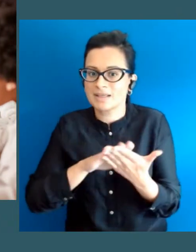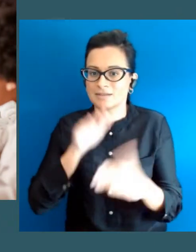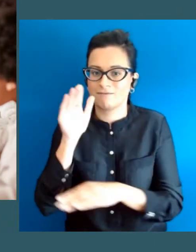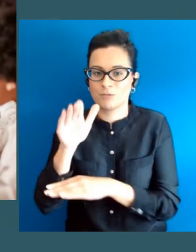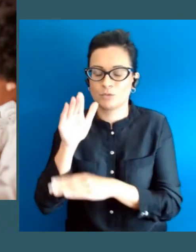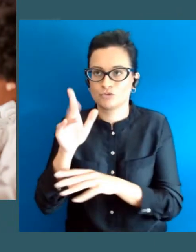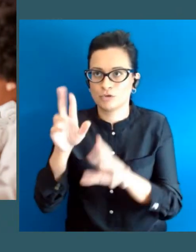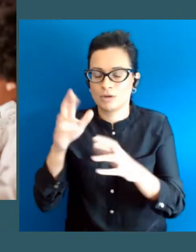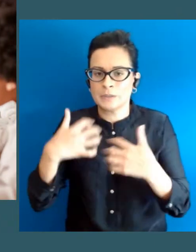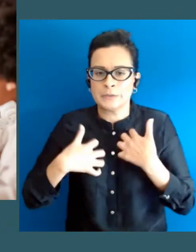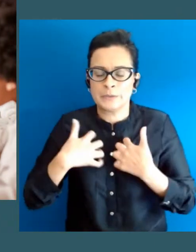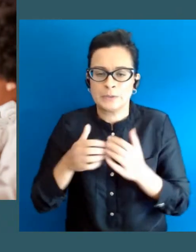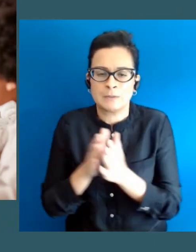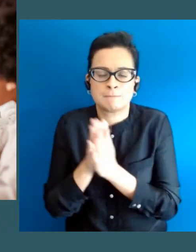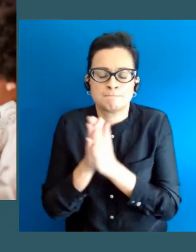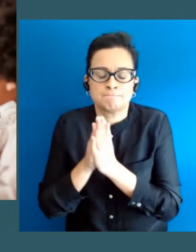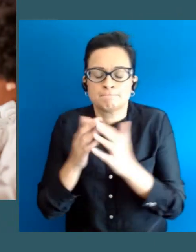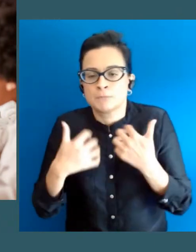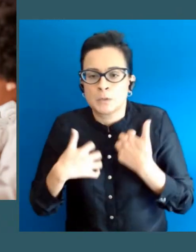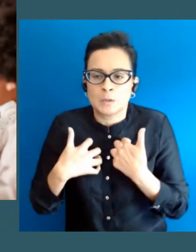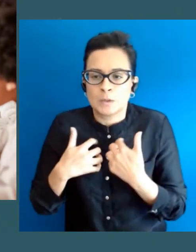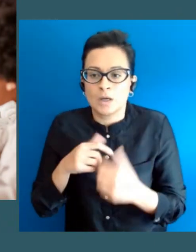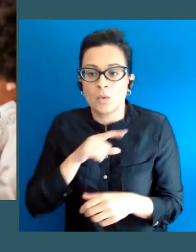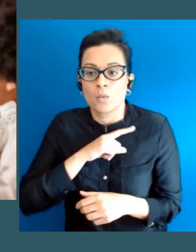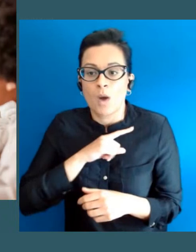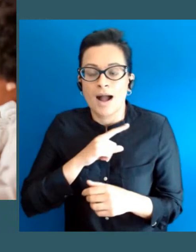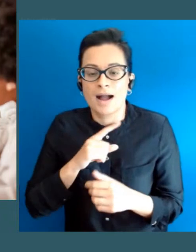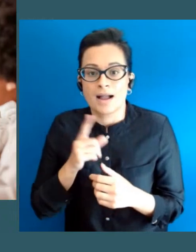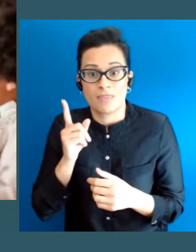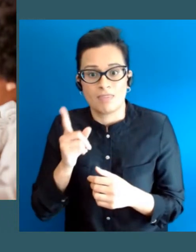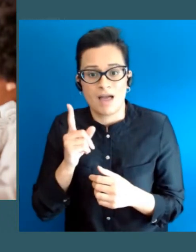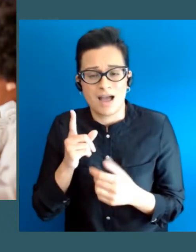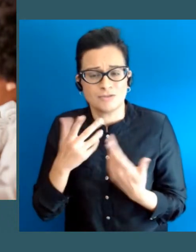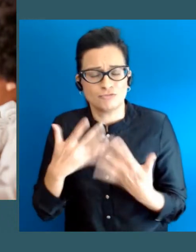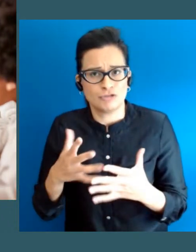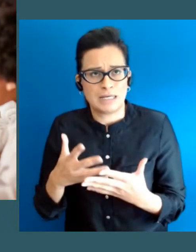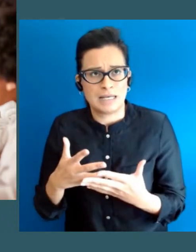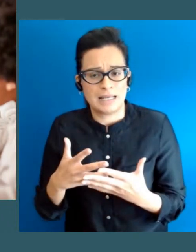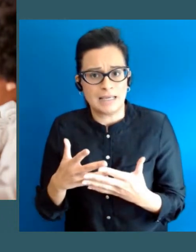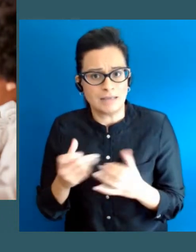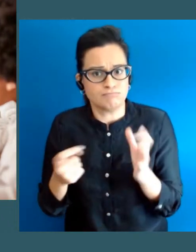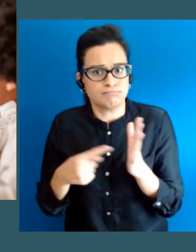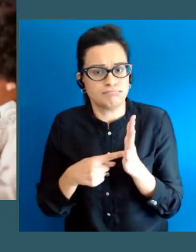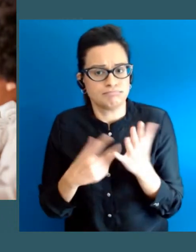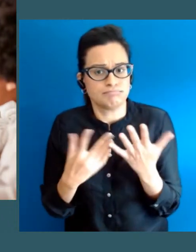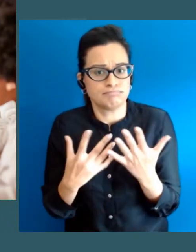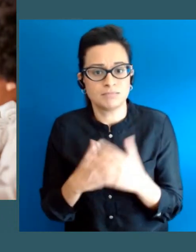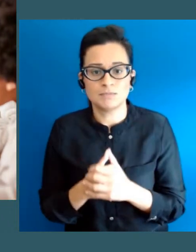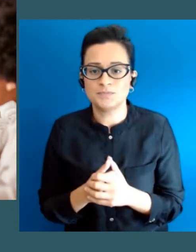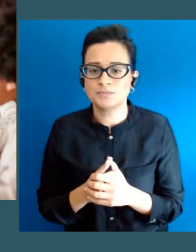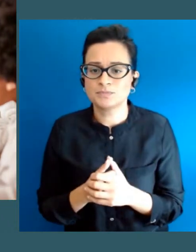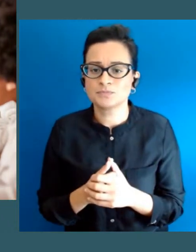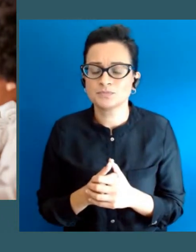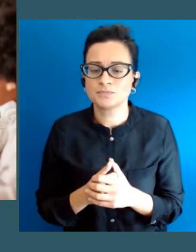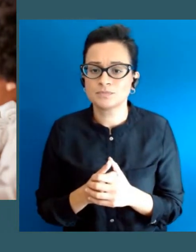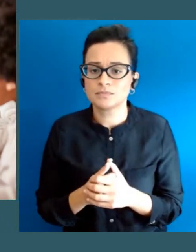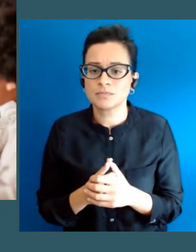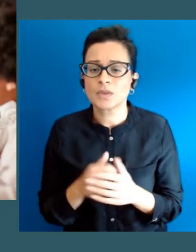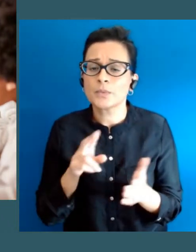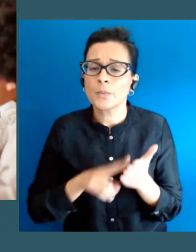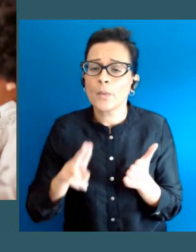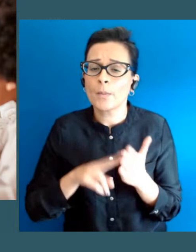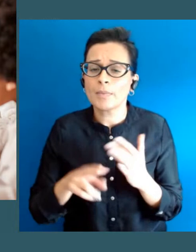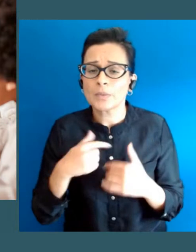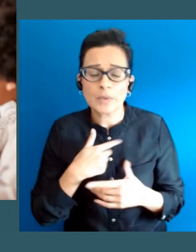people. So, which is quite an enormous thing. And we hear about people living in fear, but